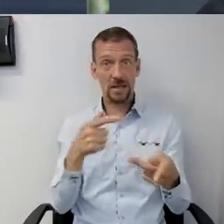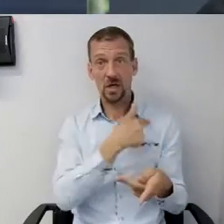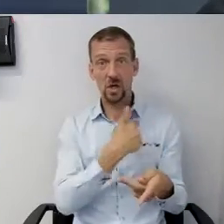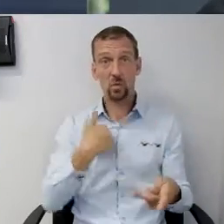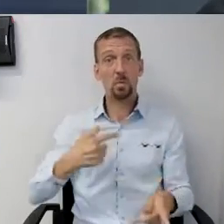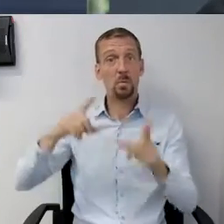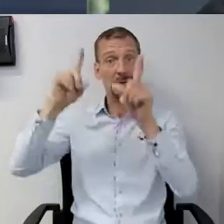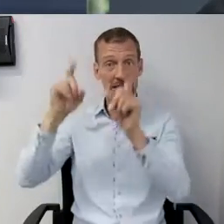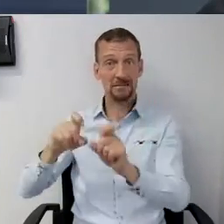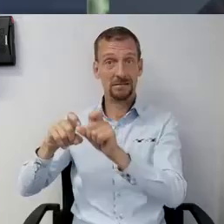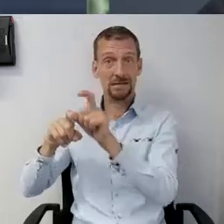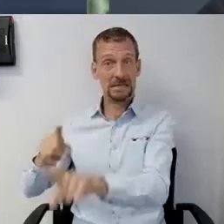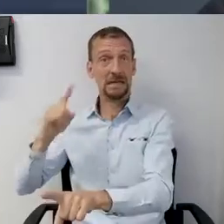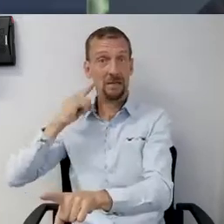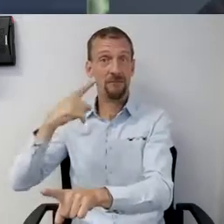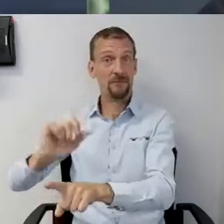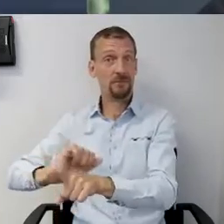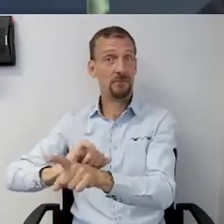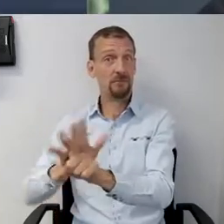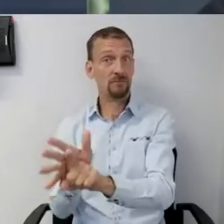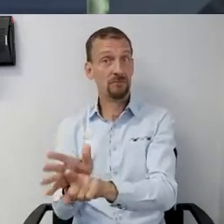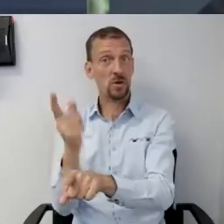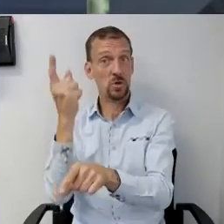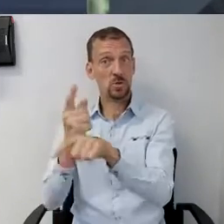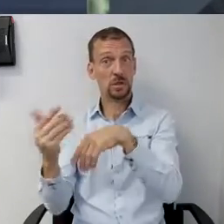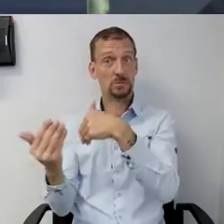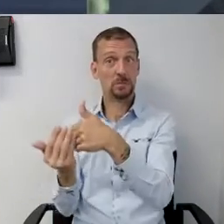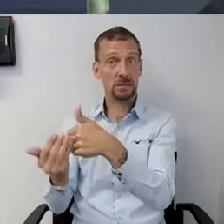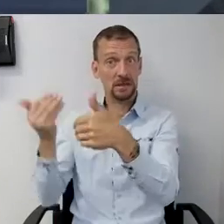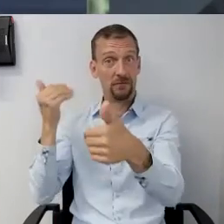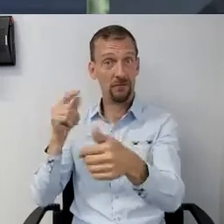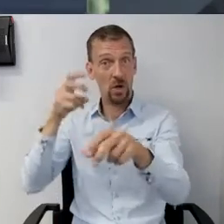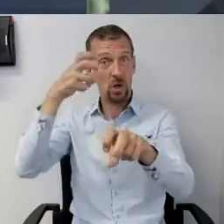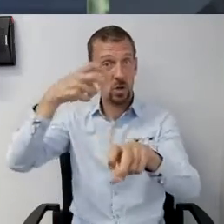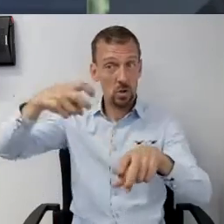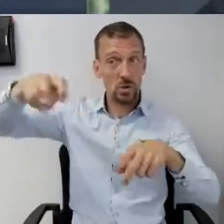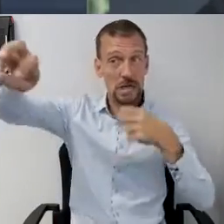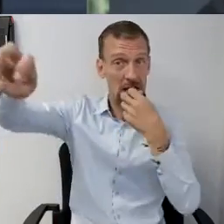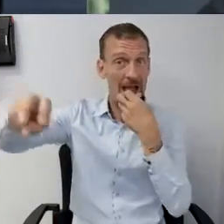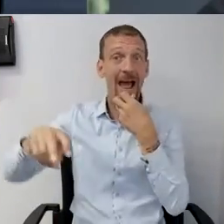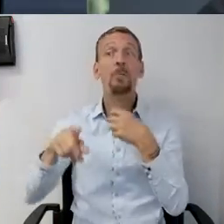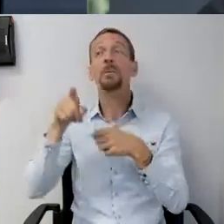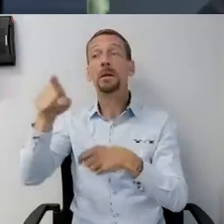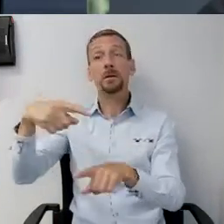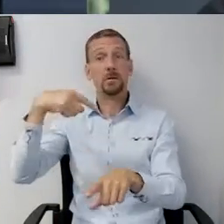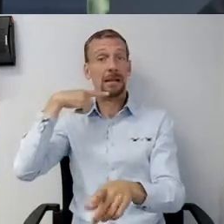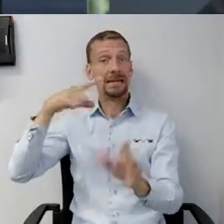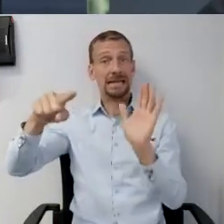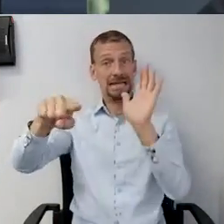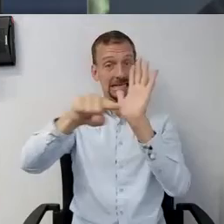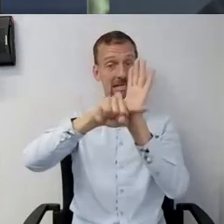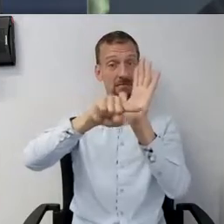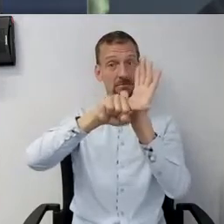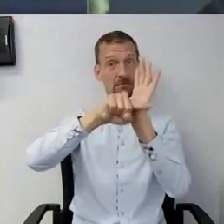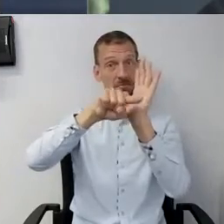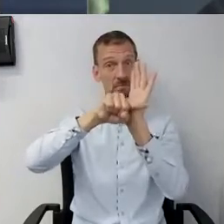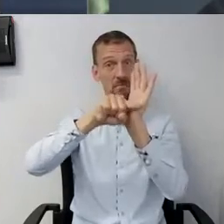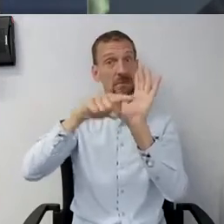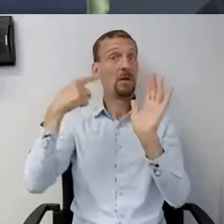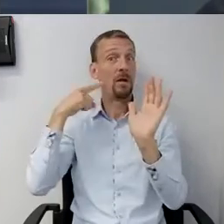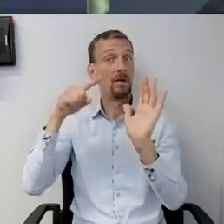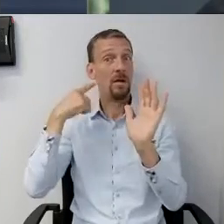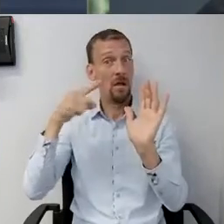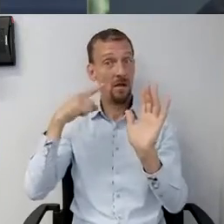them for the virus just immediately before transferring them to there, and they tested negative for the presence of the